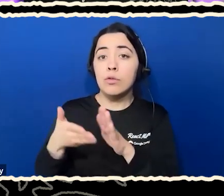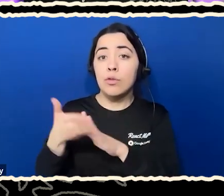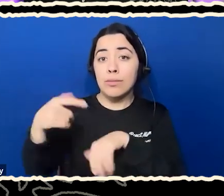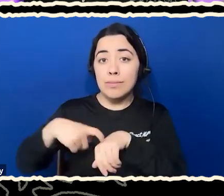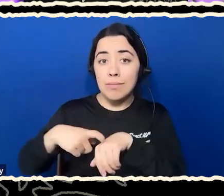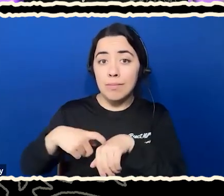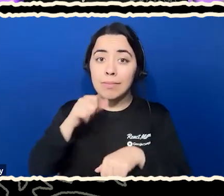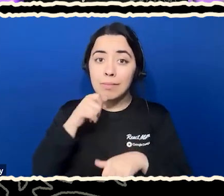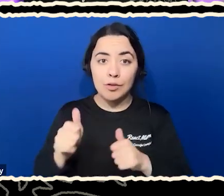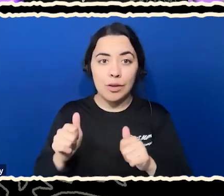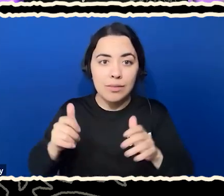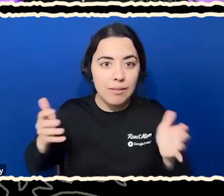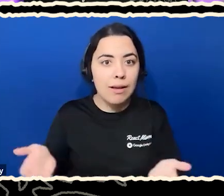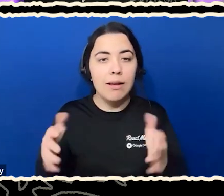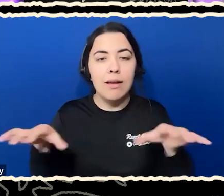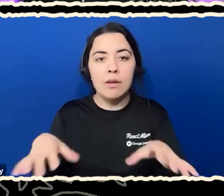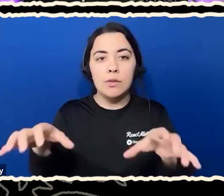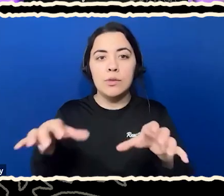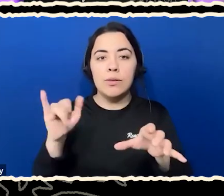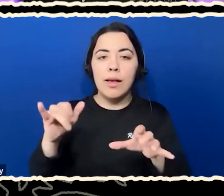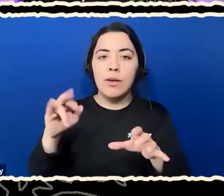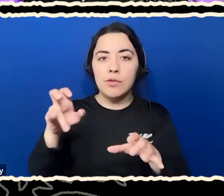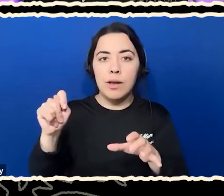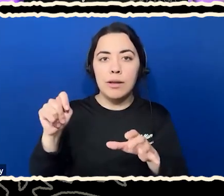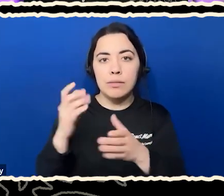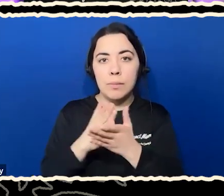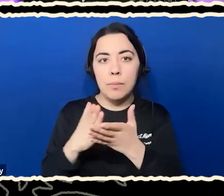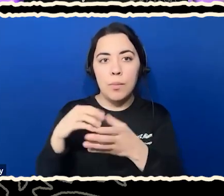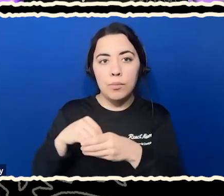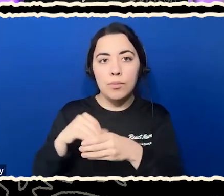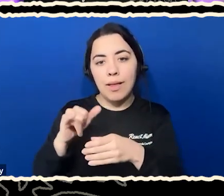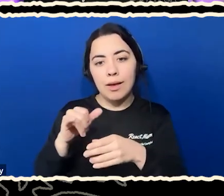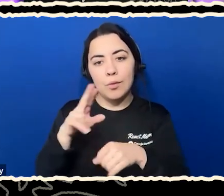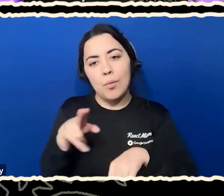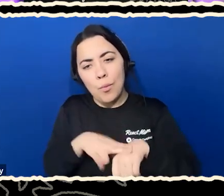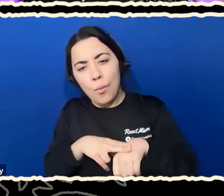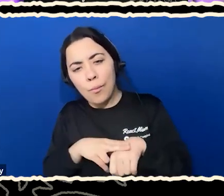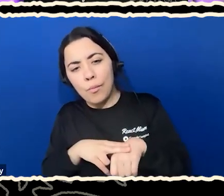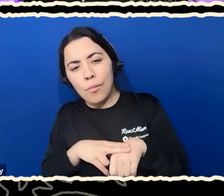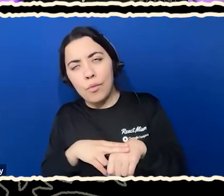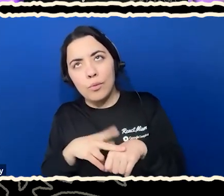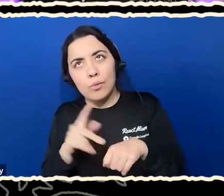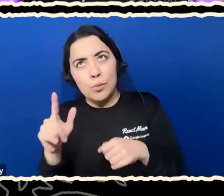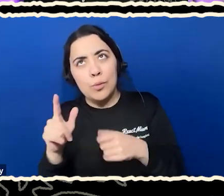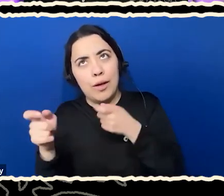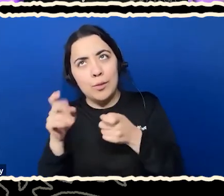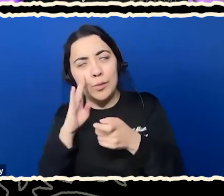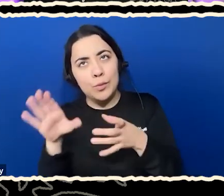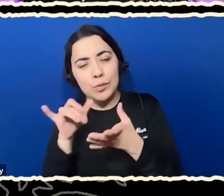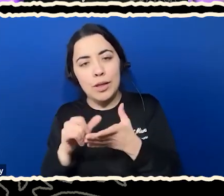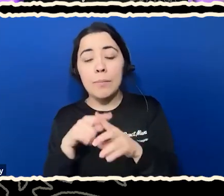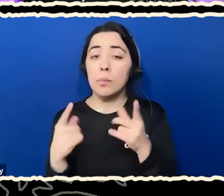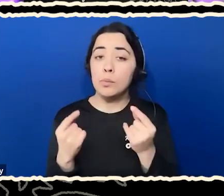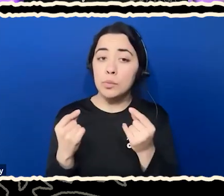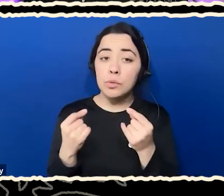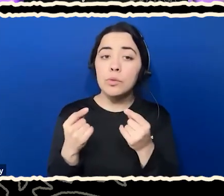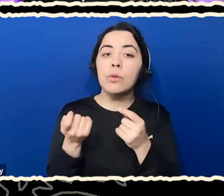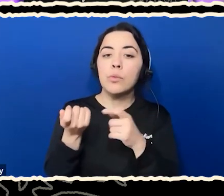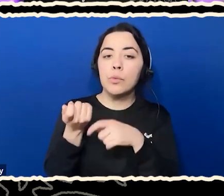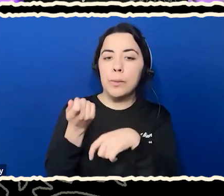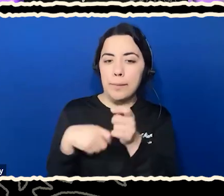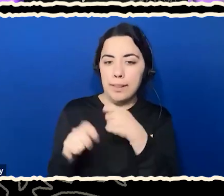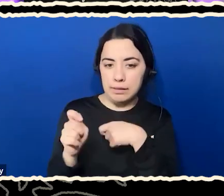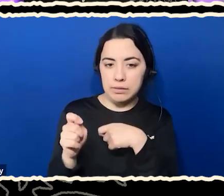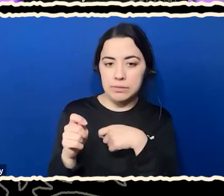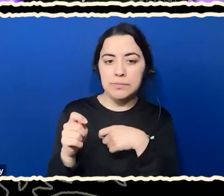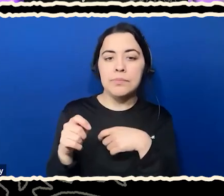instead of trying to execute that React component on the server like a normal tool handler would do, we replace that, the normal execution path, with